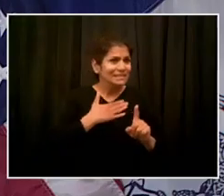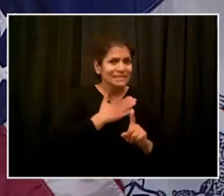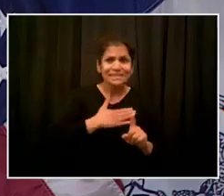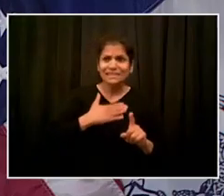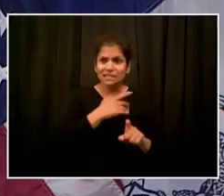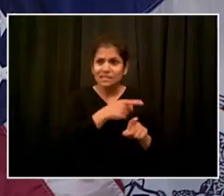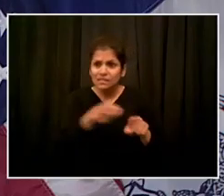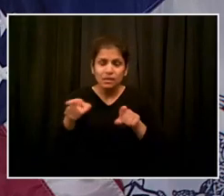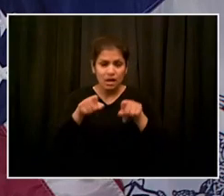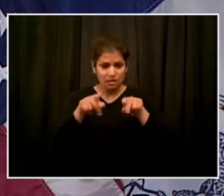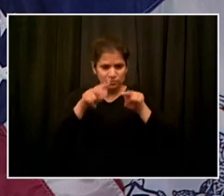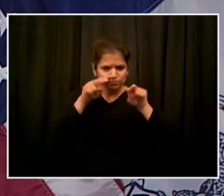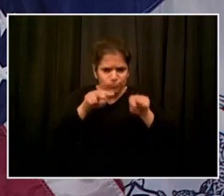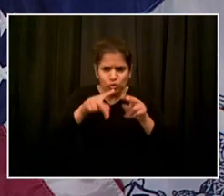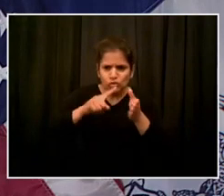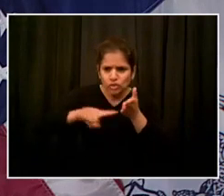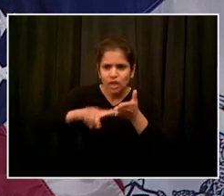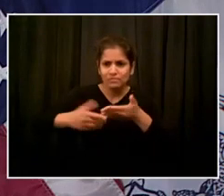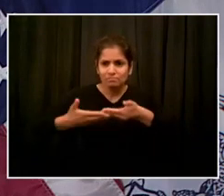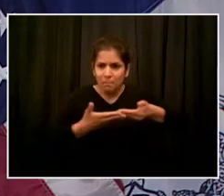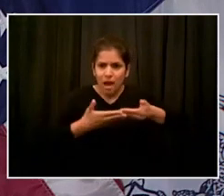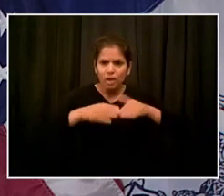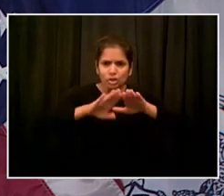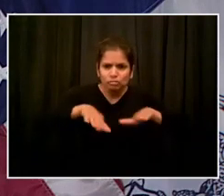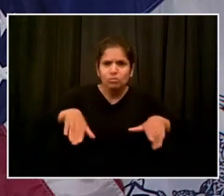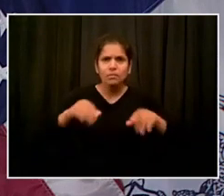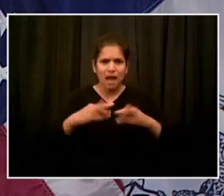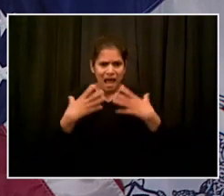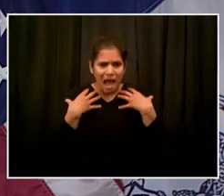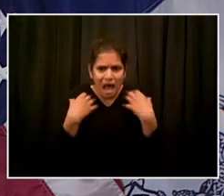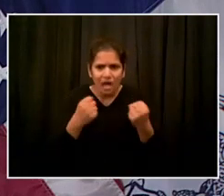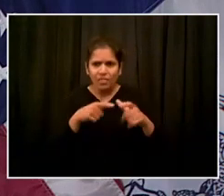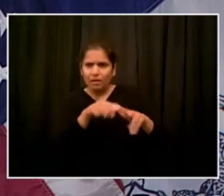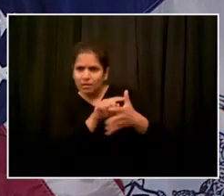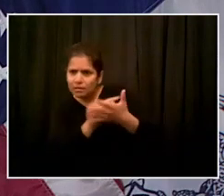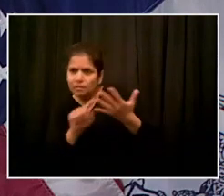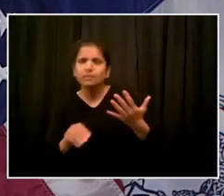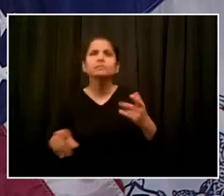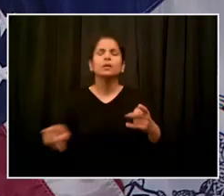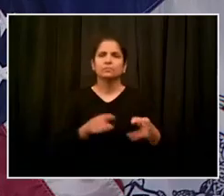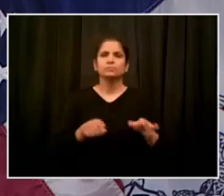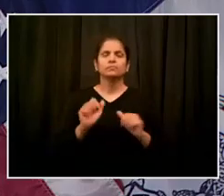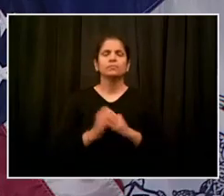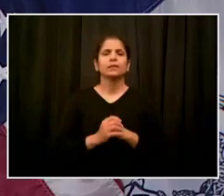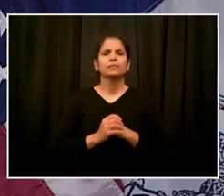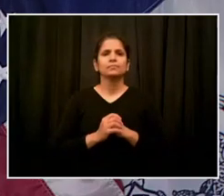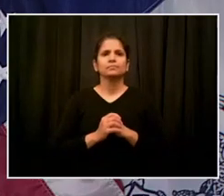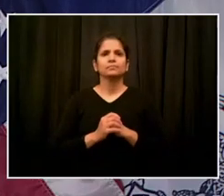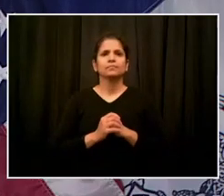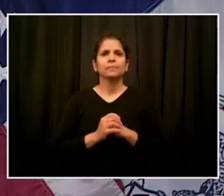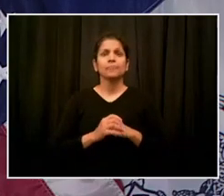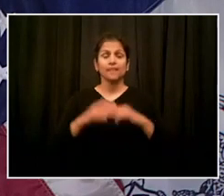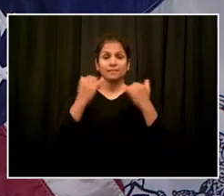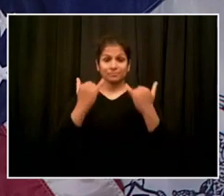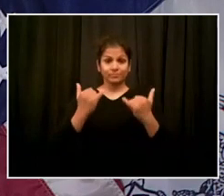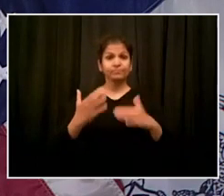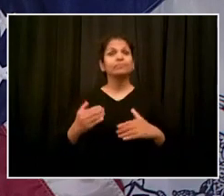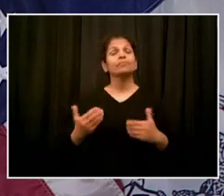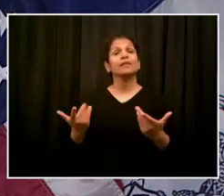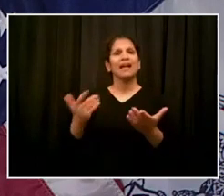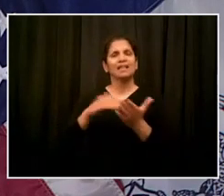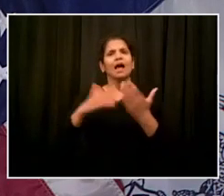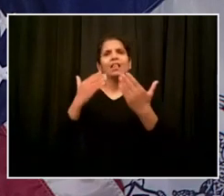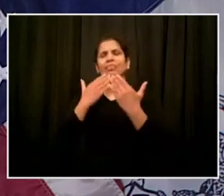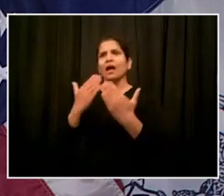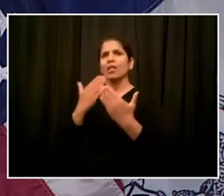if they don't have one, call 311 and get connected to a health and hospitals clinician. So again, thank God we have not seen a lot